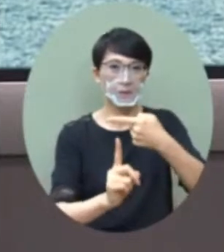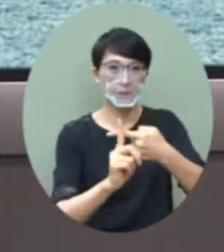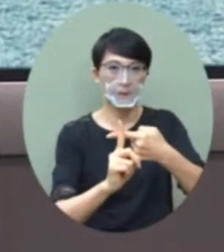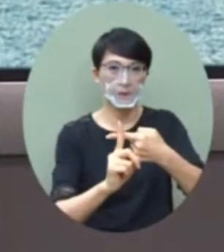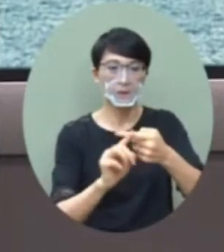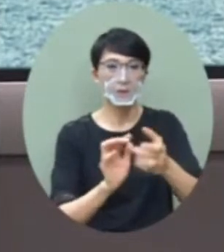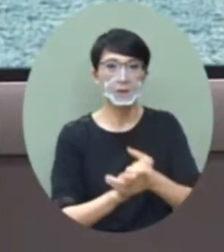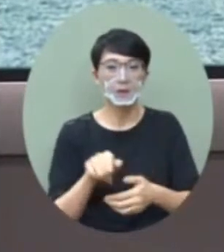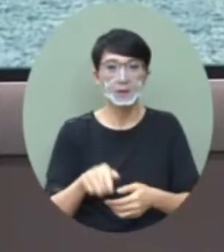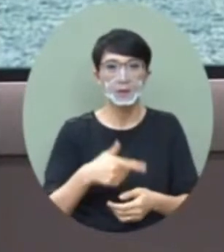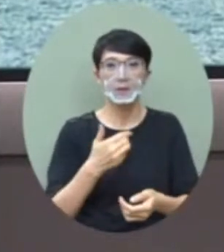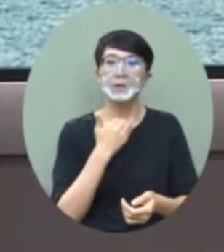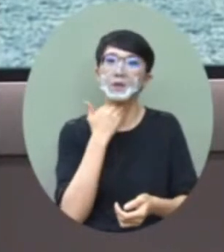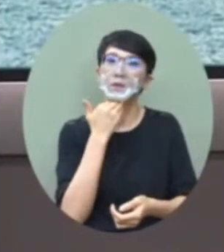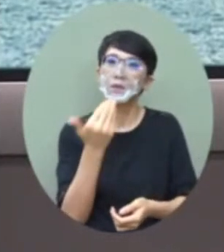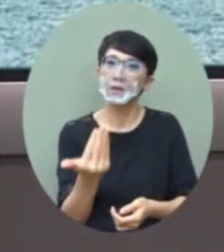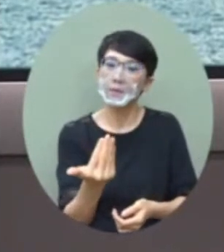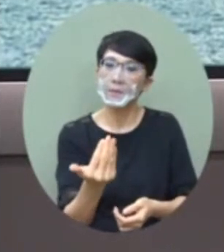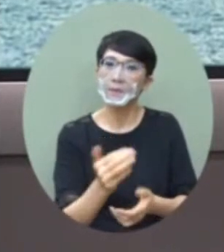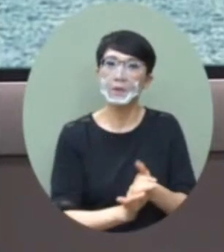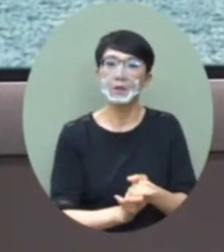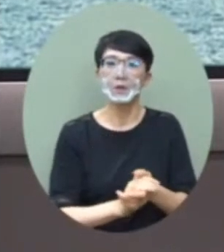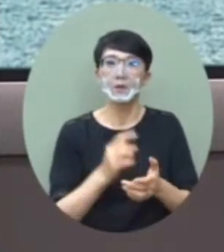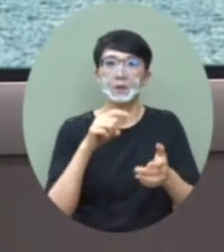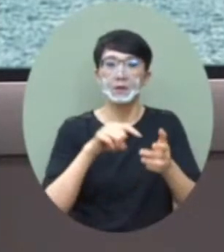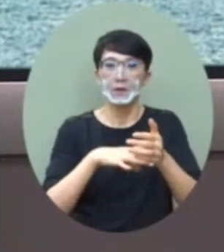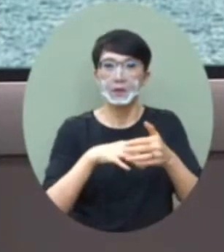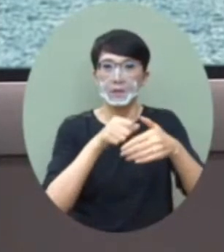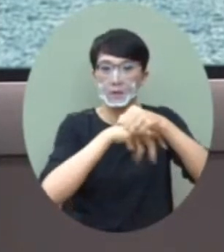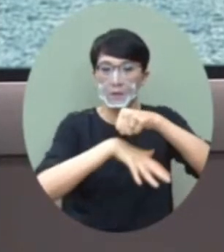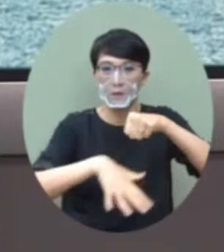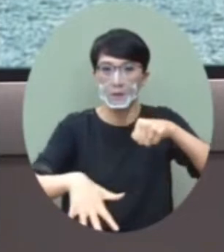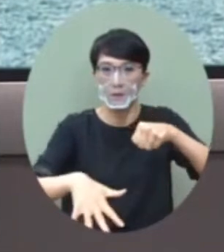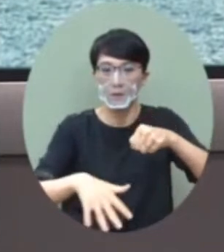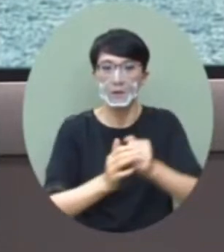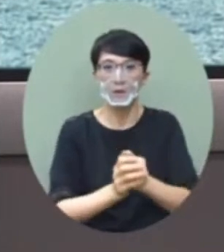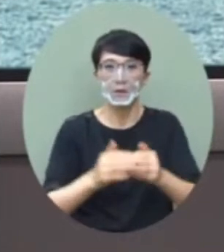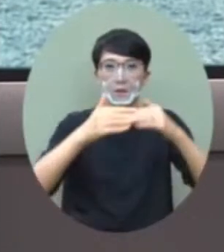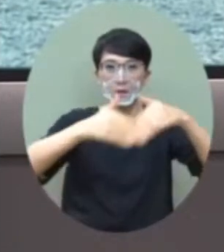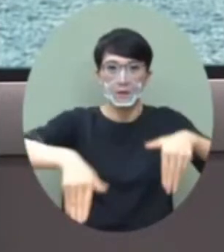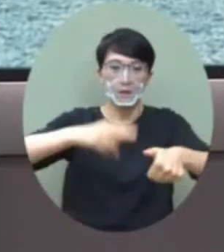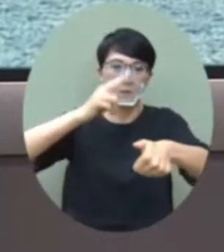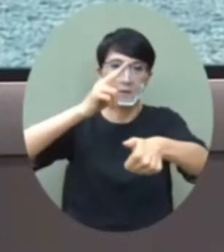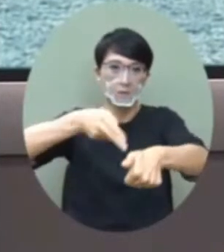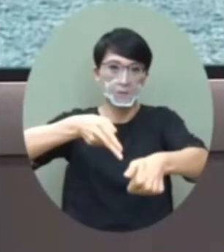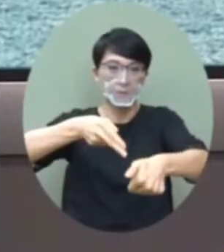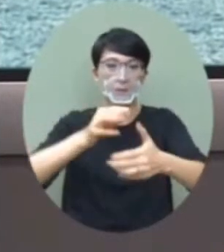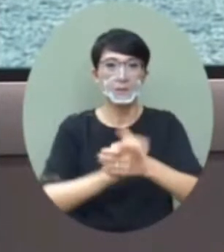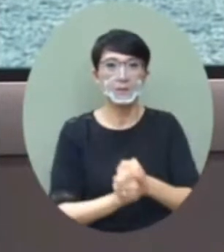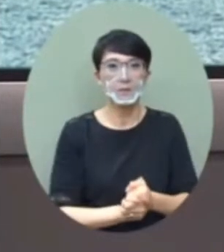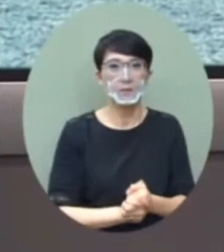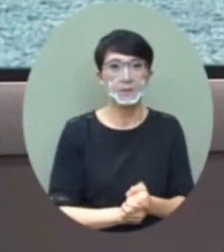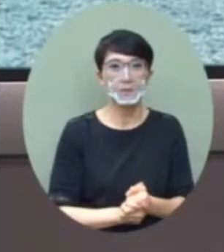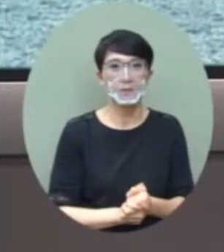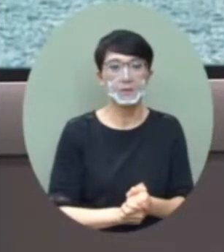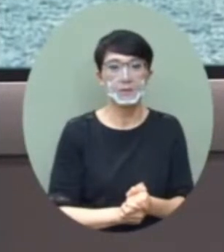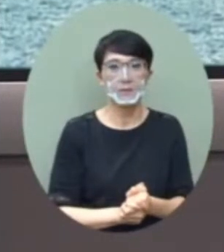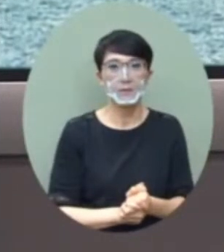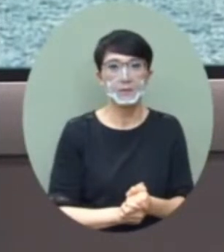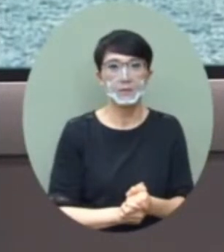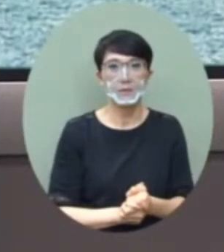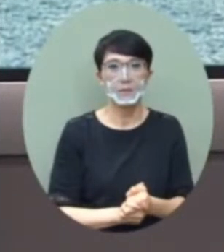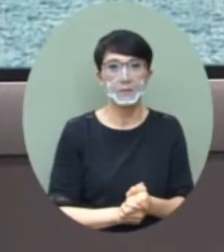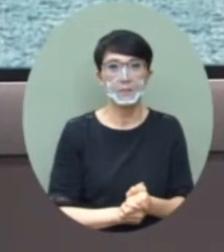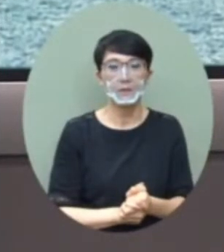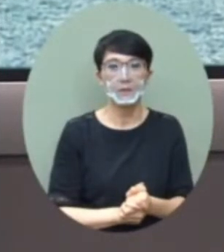generated the isolation orders. For those who are tested via